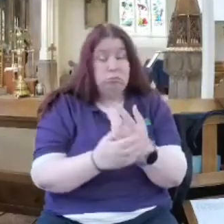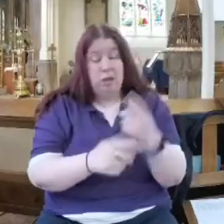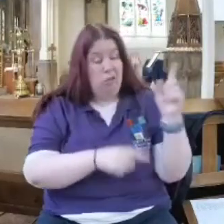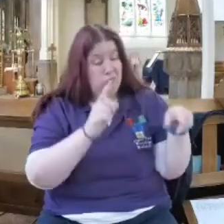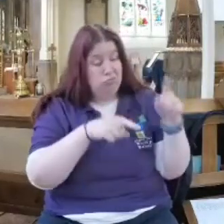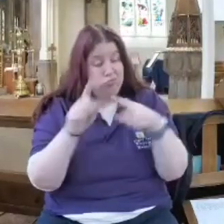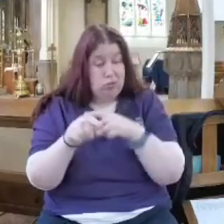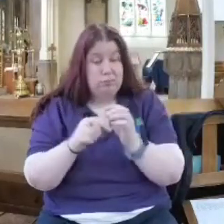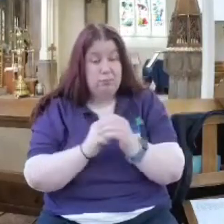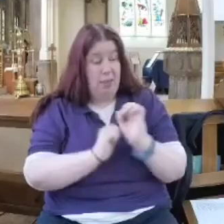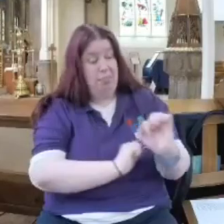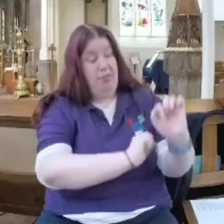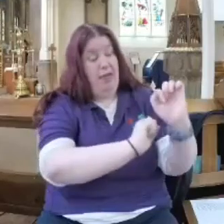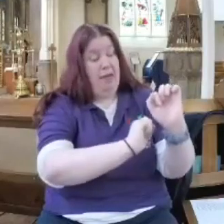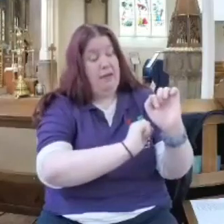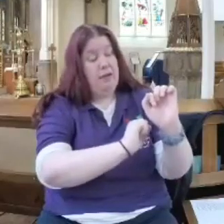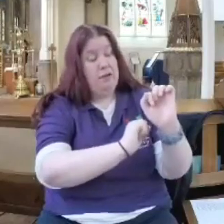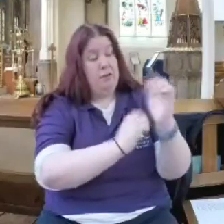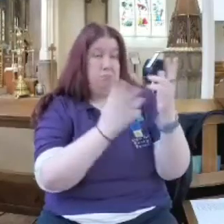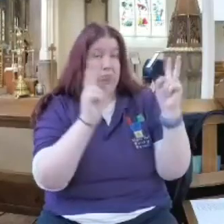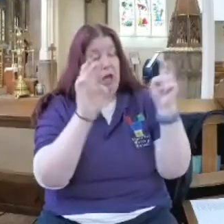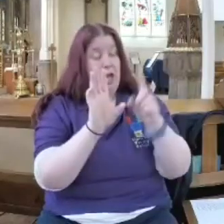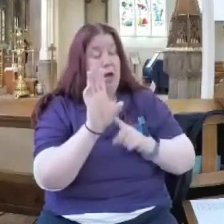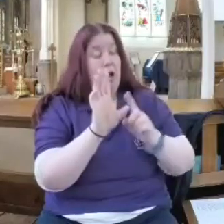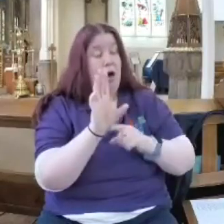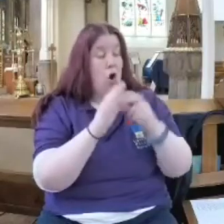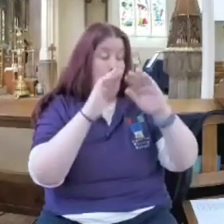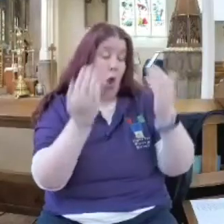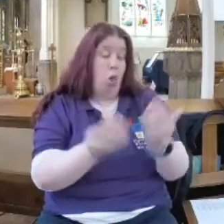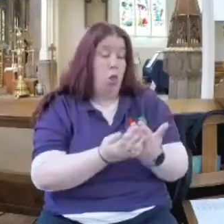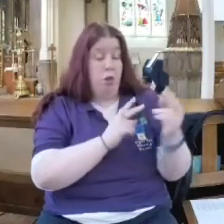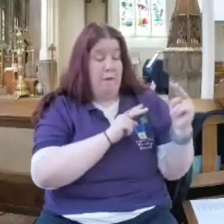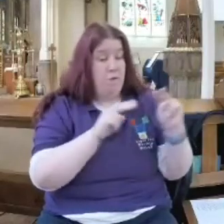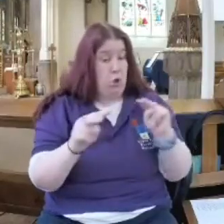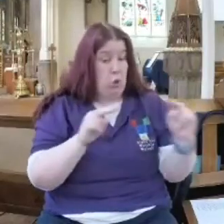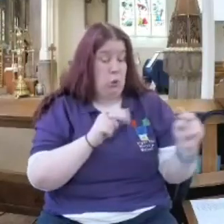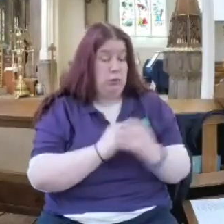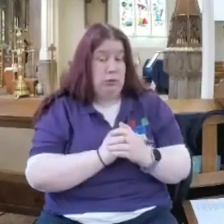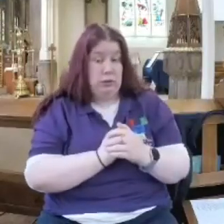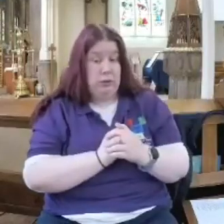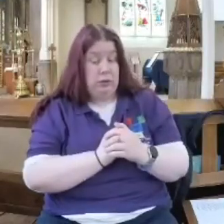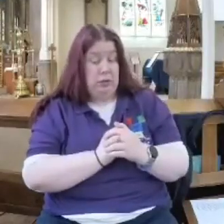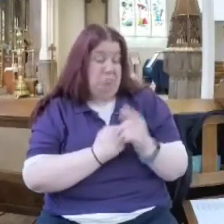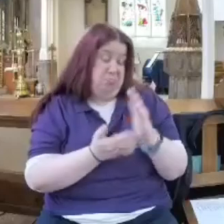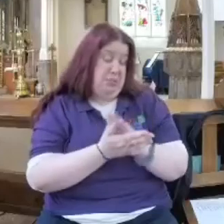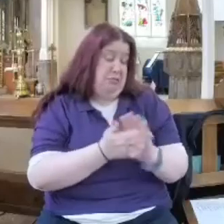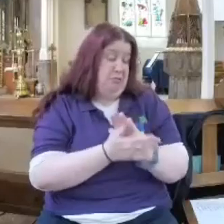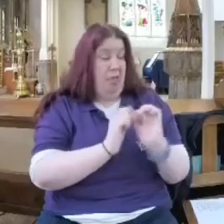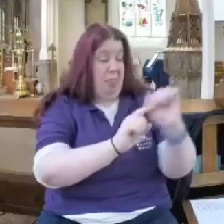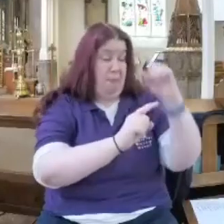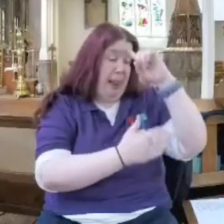generally, creationists hold what's called a young Earth view. That is, that the Earth is less than 10,000 years